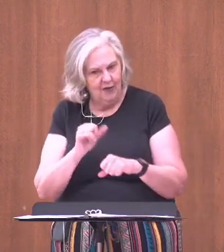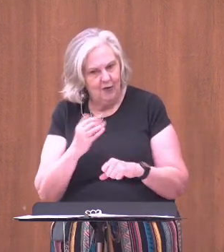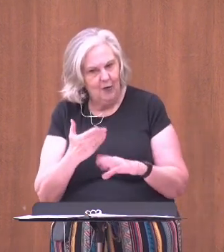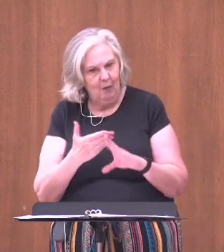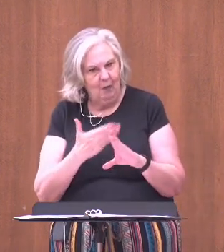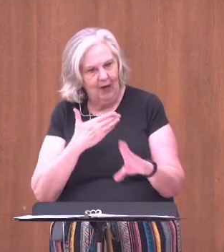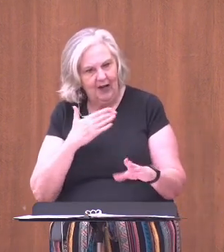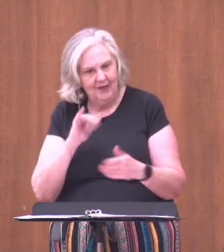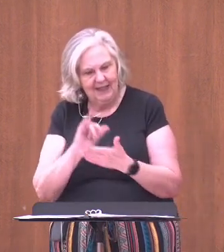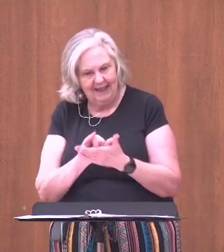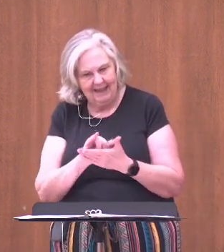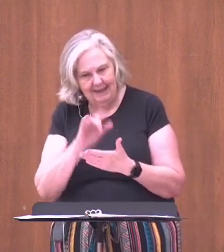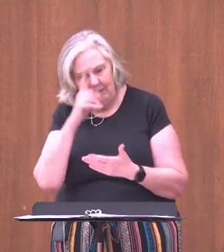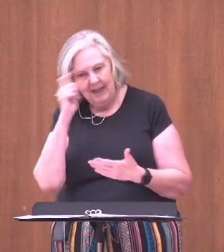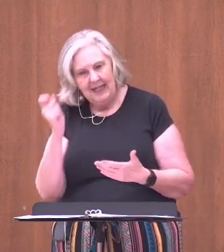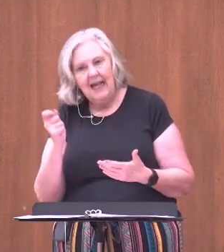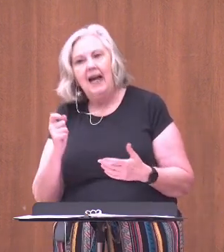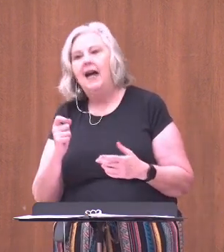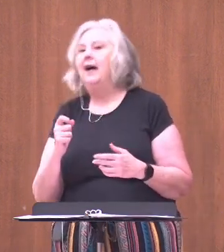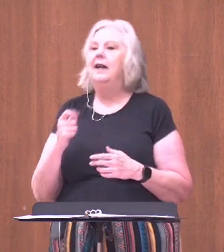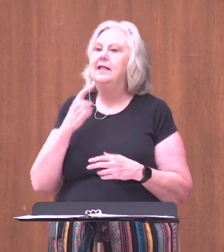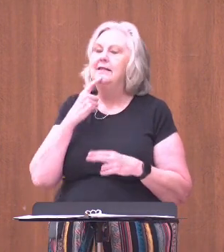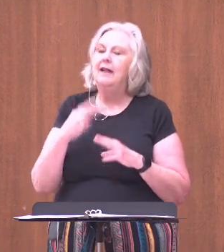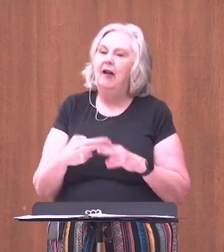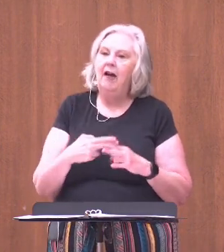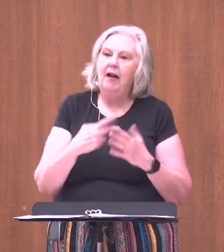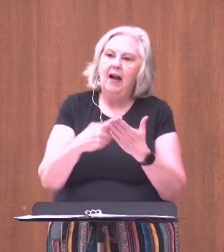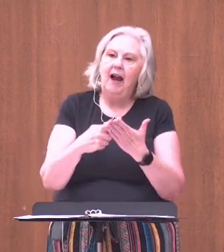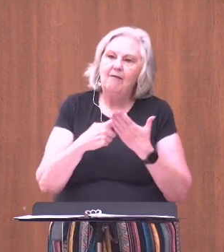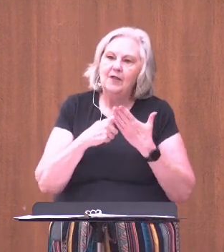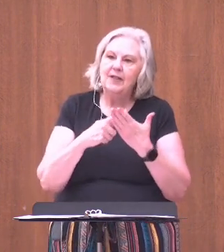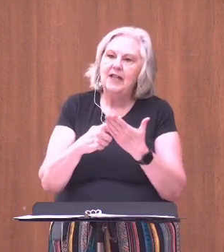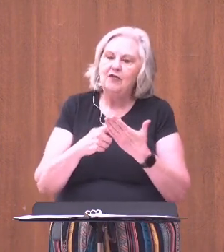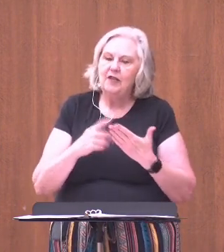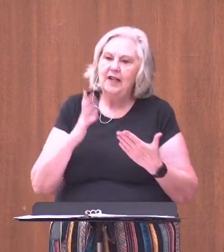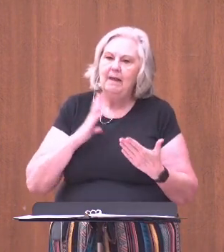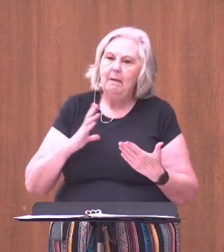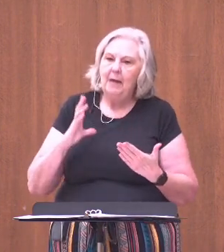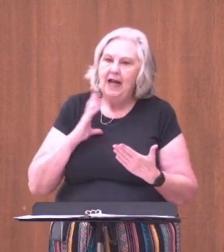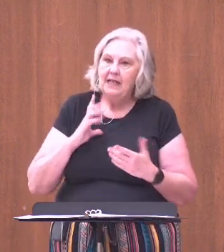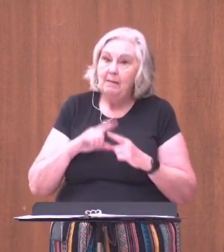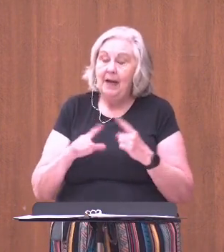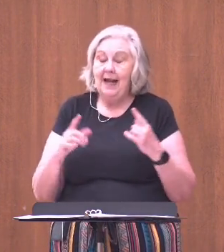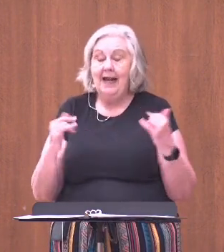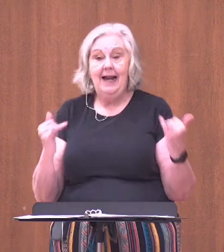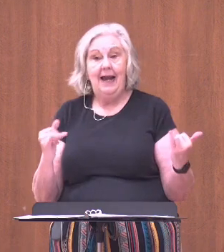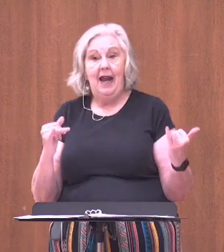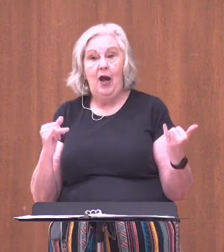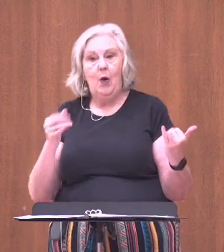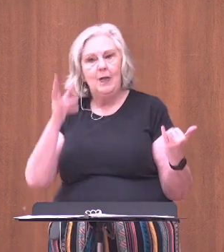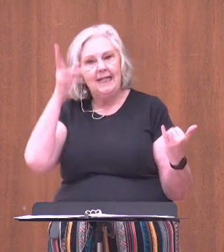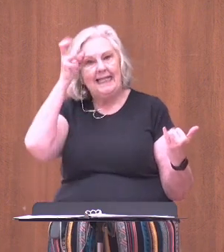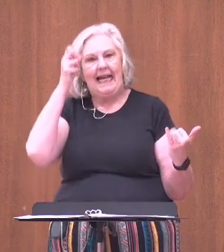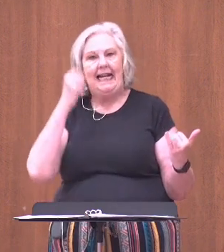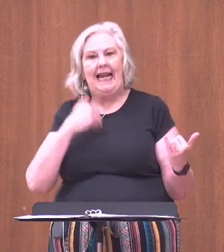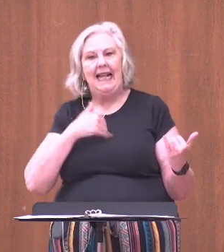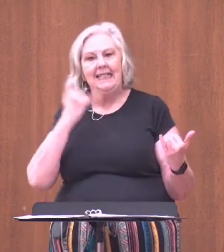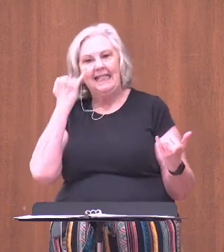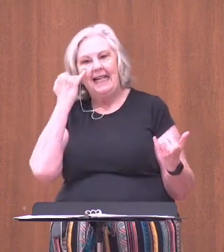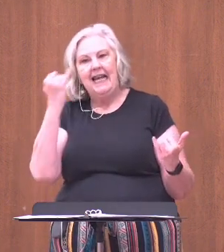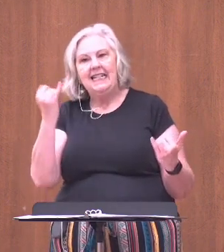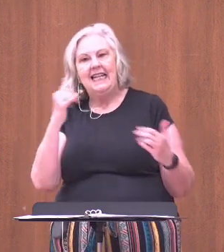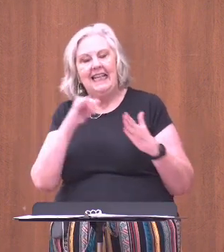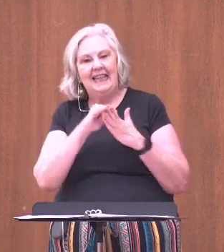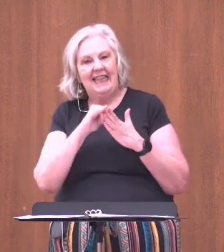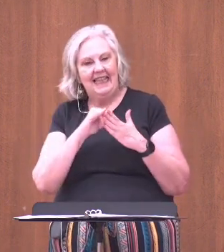this because there is reference to a conversation of the past. But now Satan has an idea that